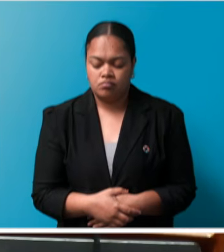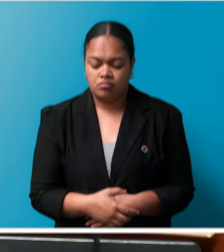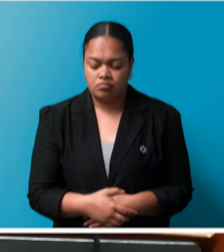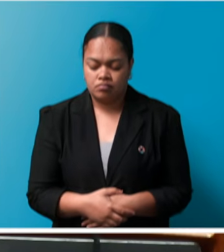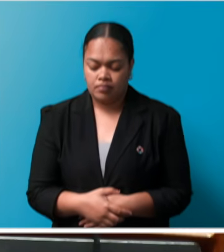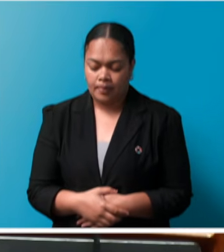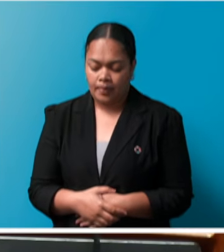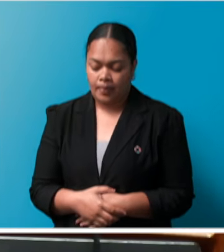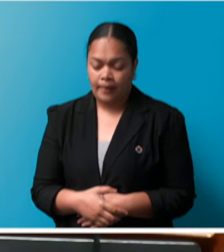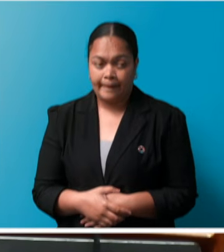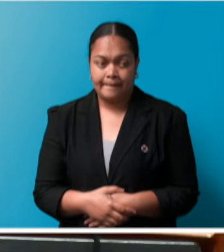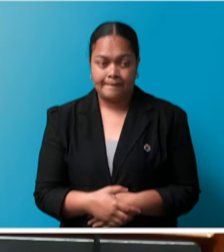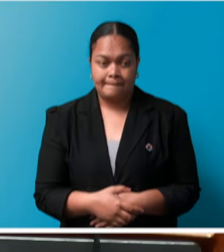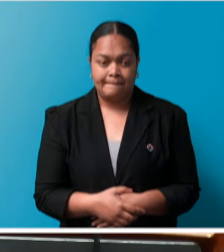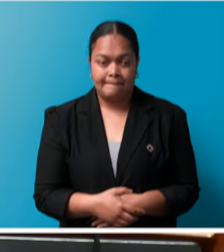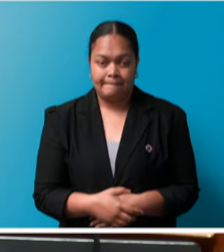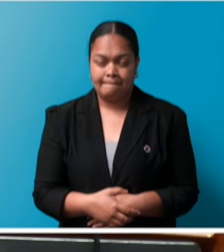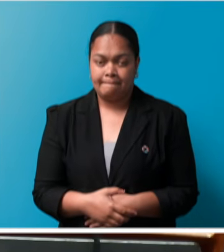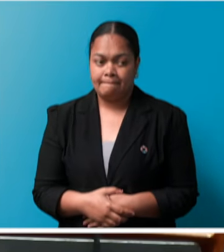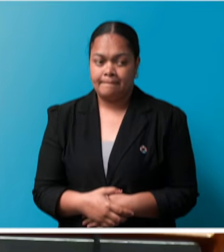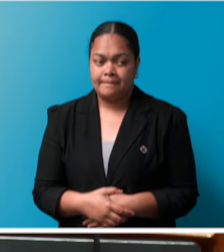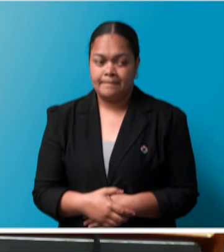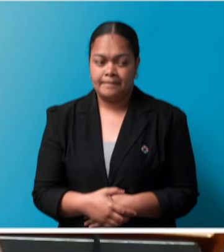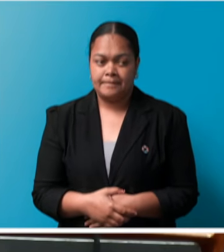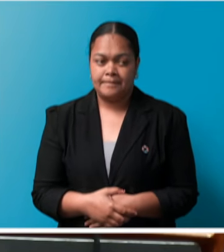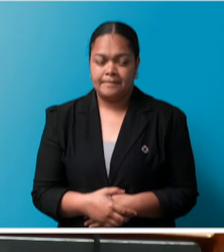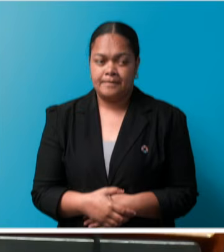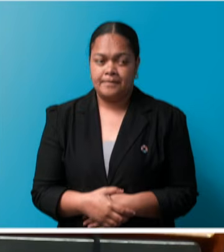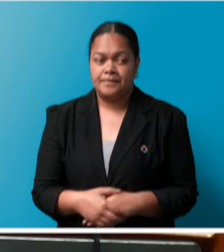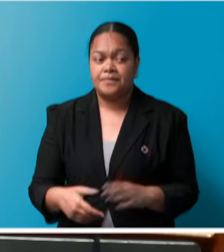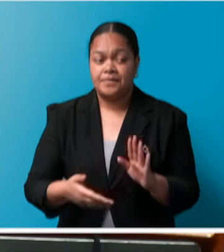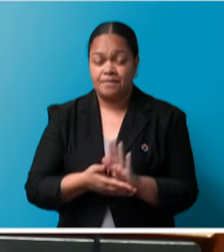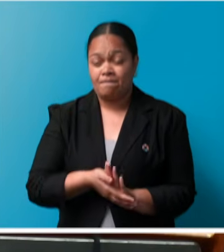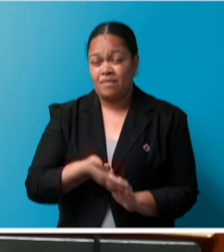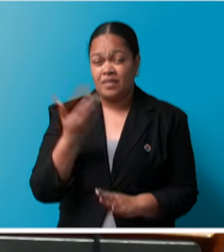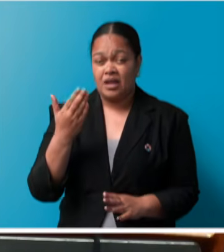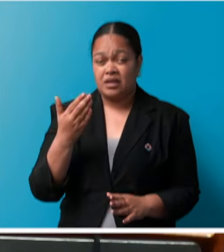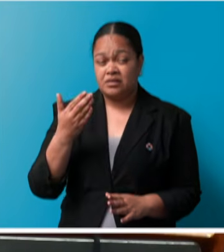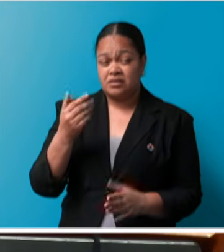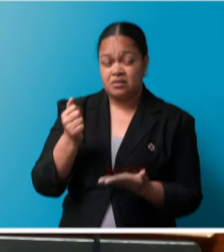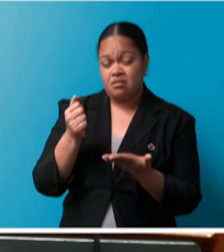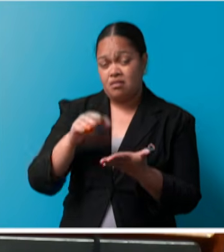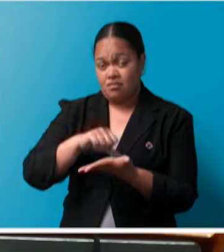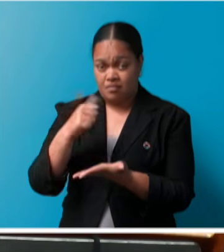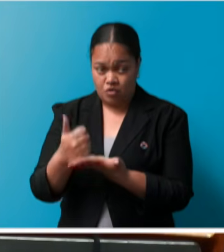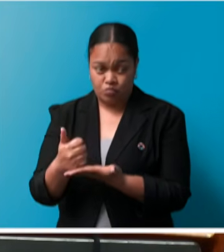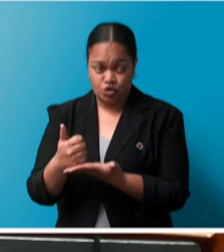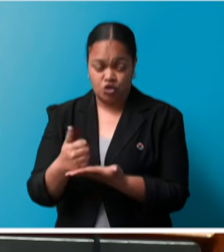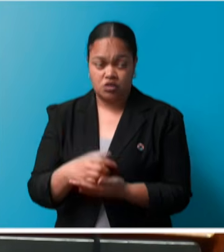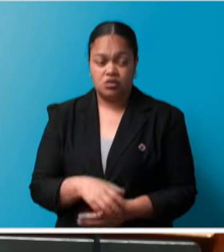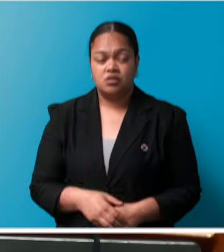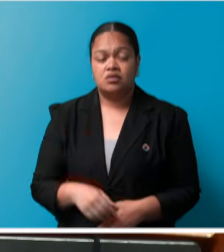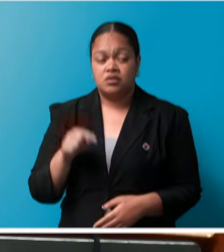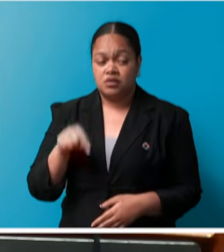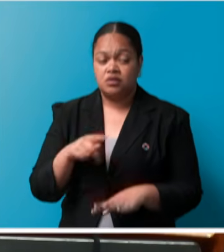The coalition government re-establishes the Higher Salaries Commission, and this Honourable House